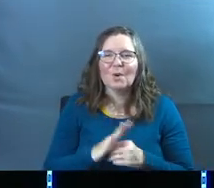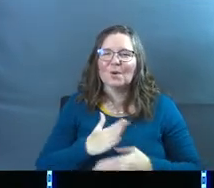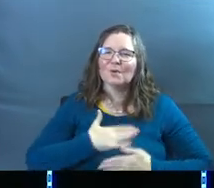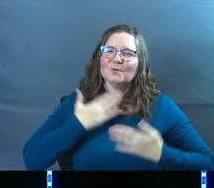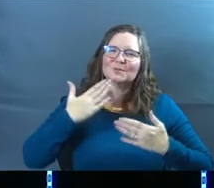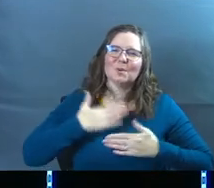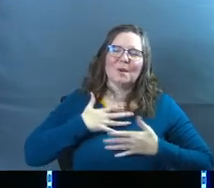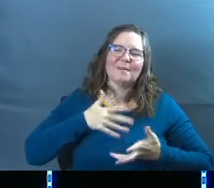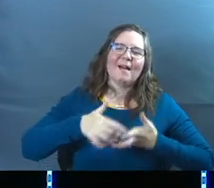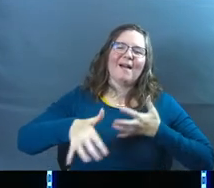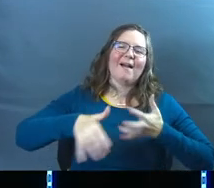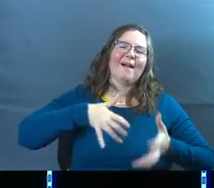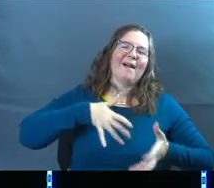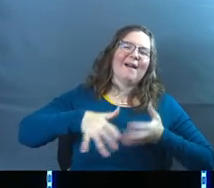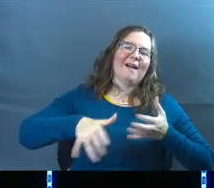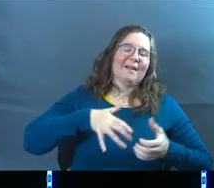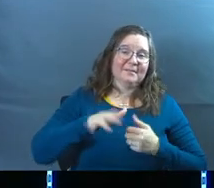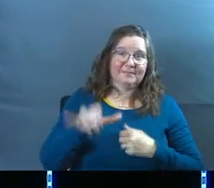joy. Belly laugh.